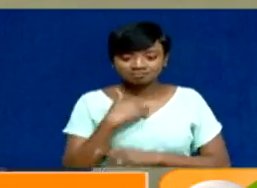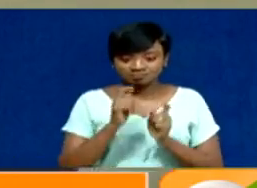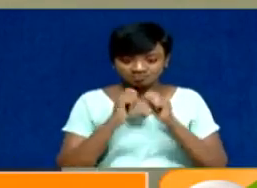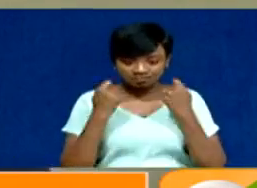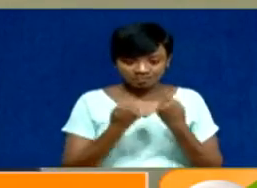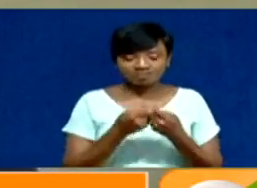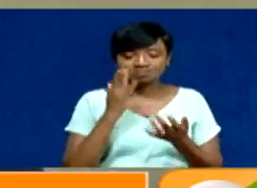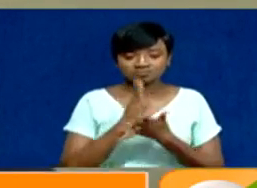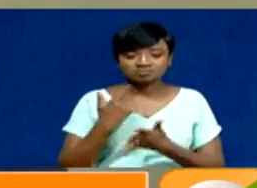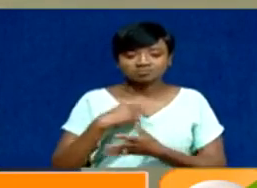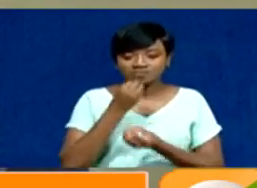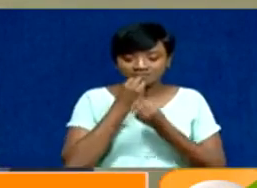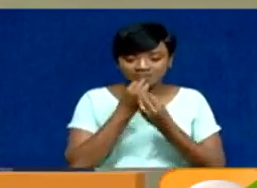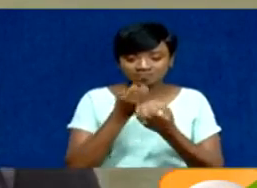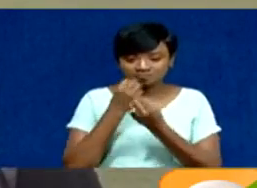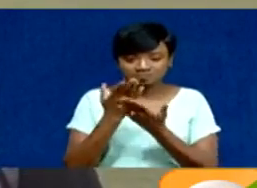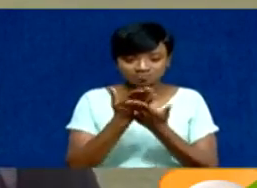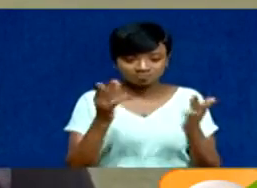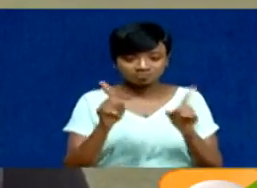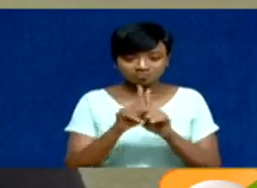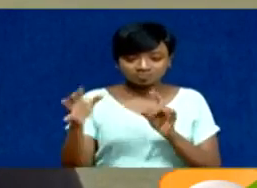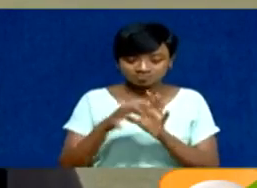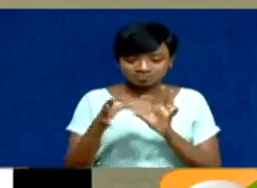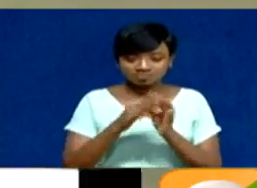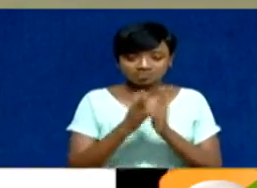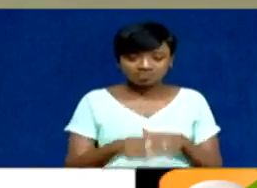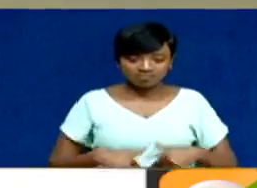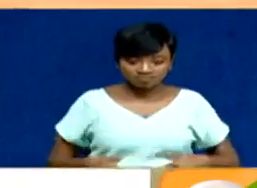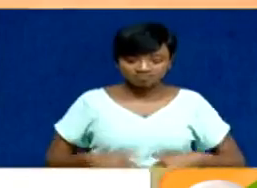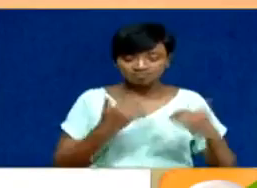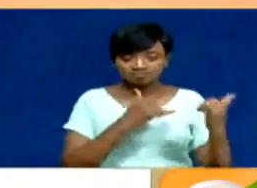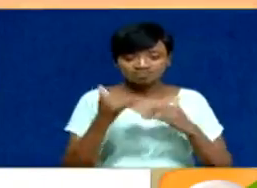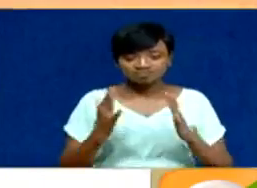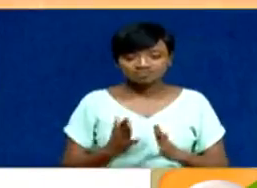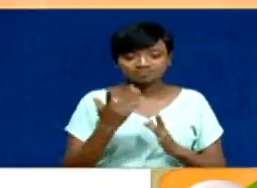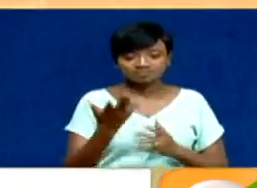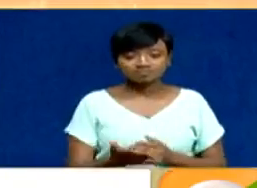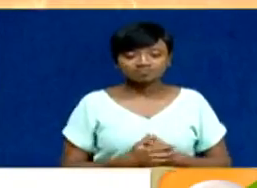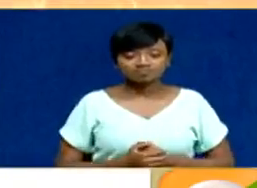we are restructuring it with many youth players, so we don't have to expect to win every match.